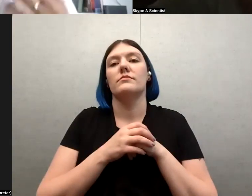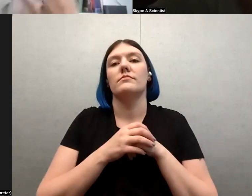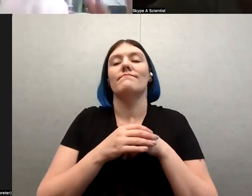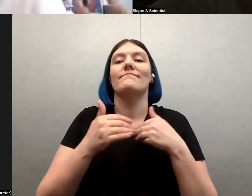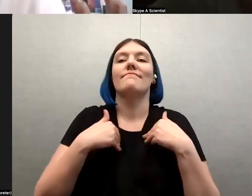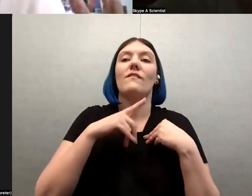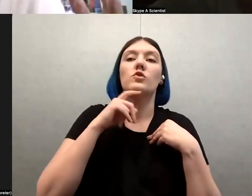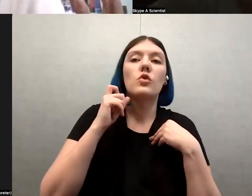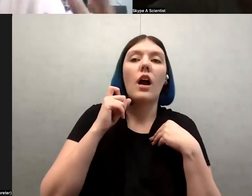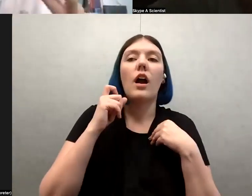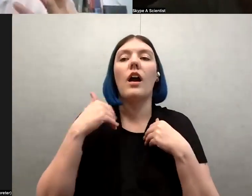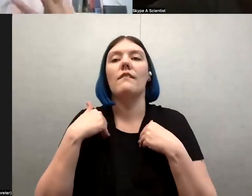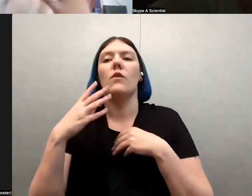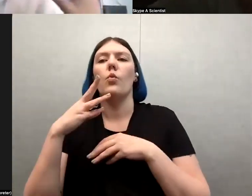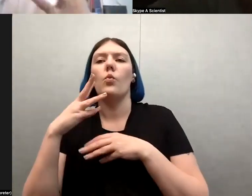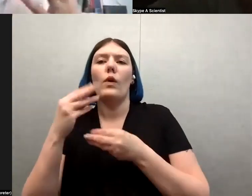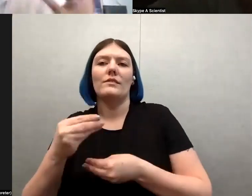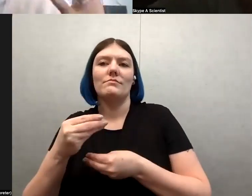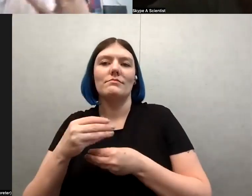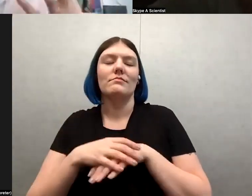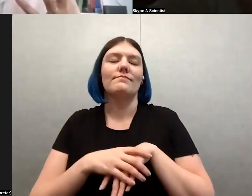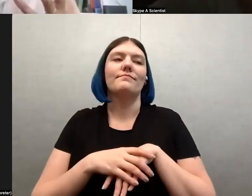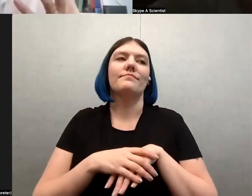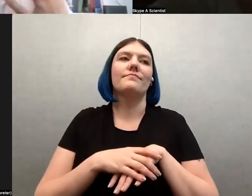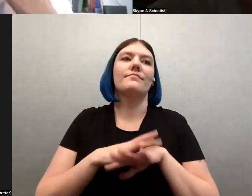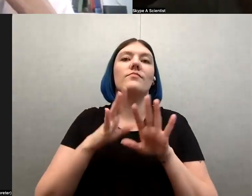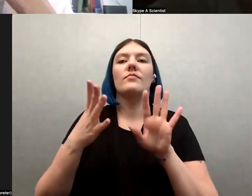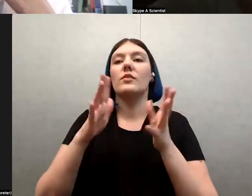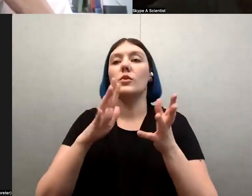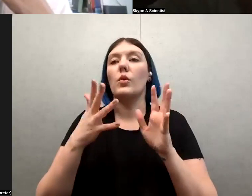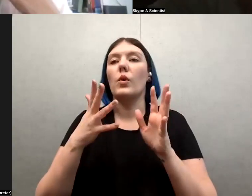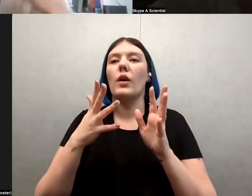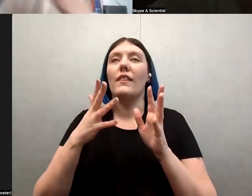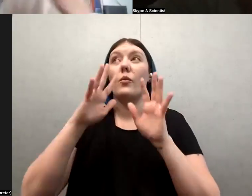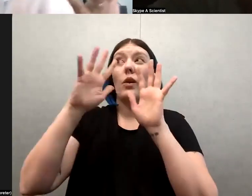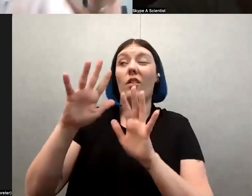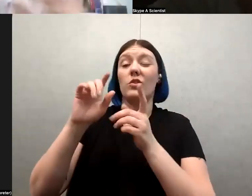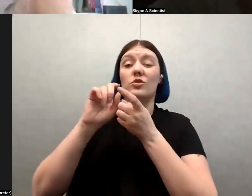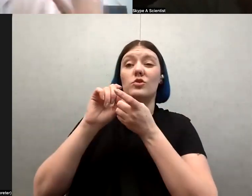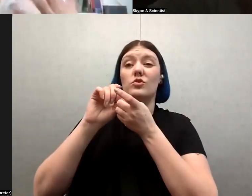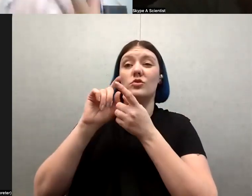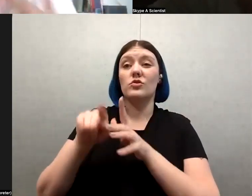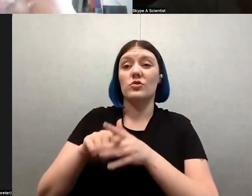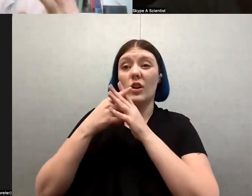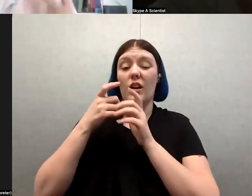when things like climate change are starting to change that dry season, wet season timing, that can really mess things up.